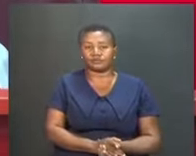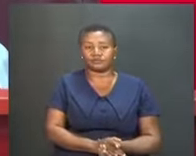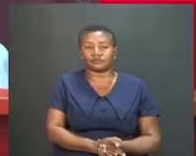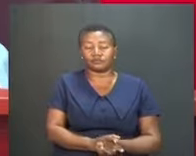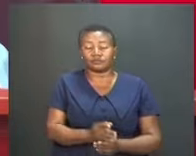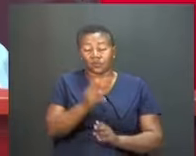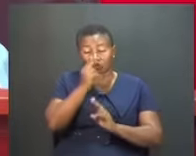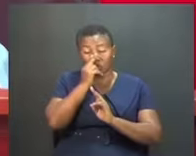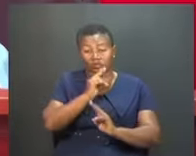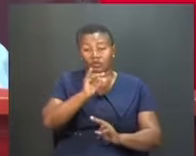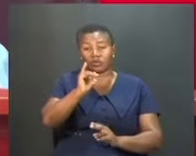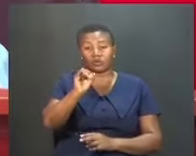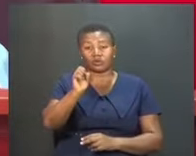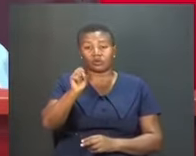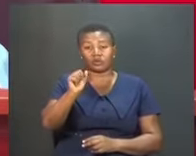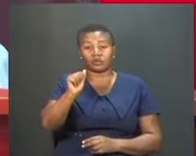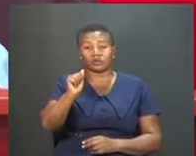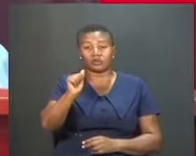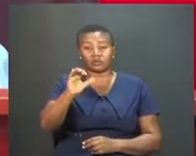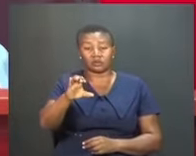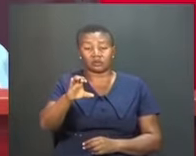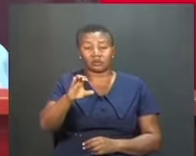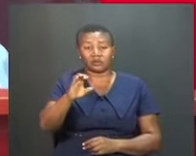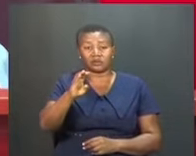Honorable Isaac Bassau.